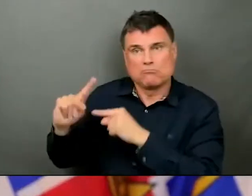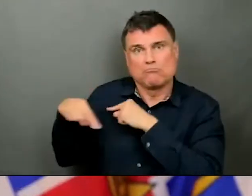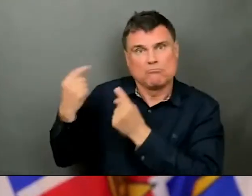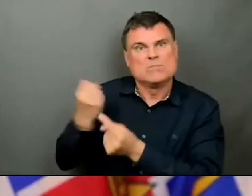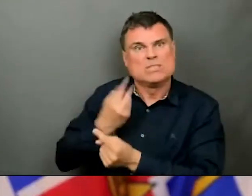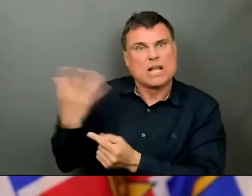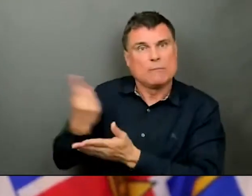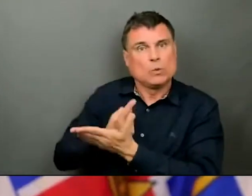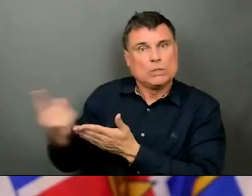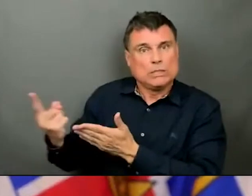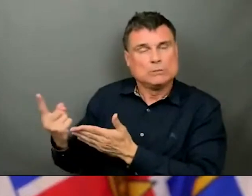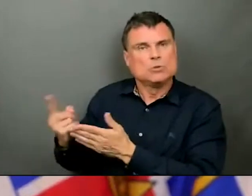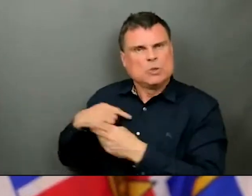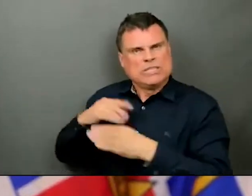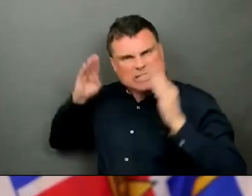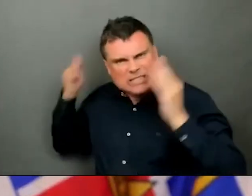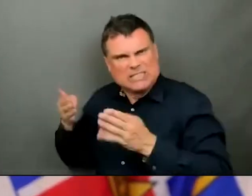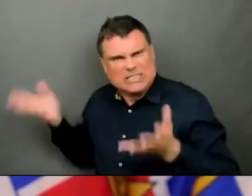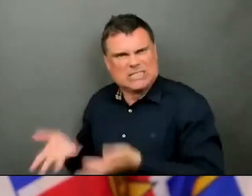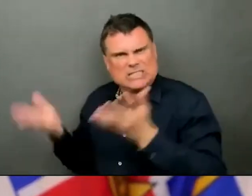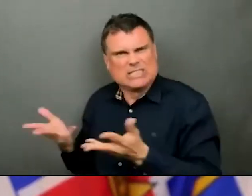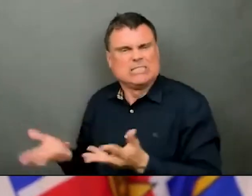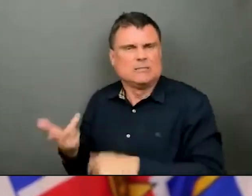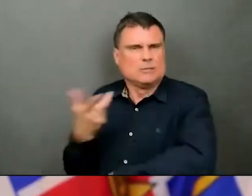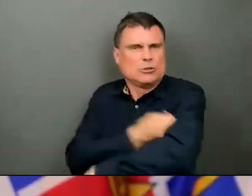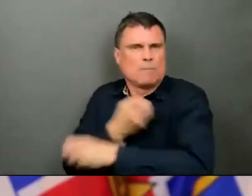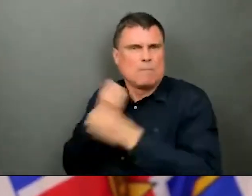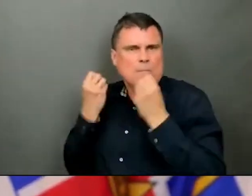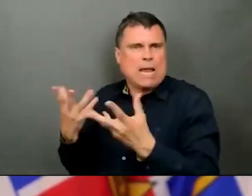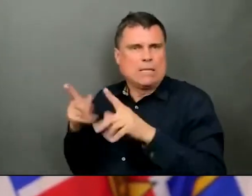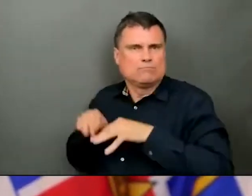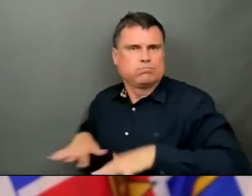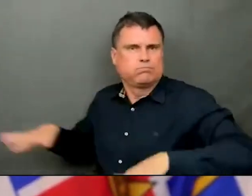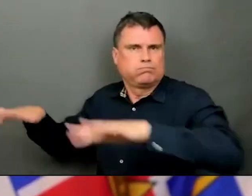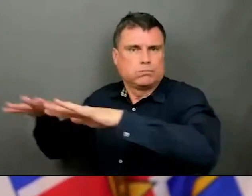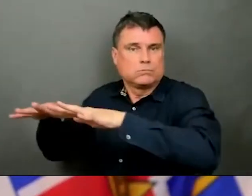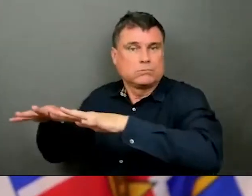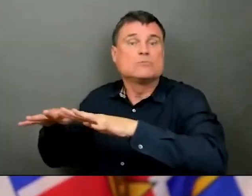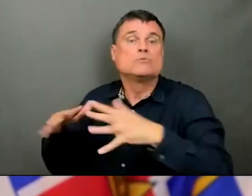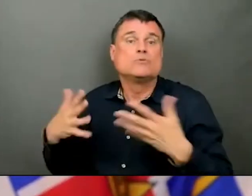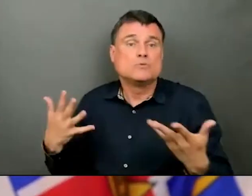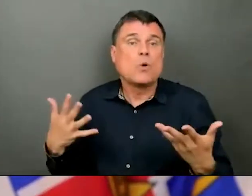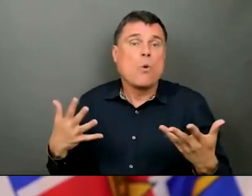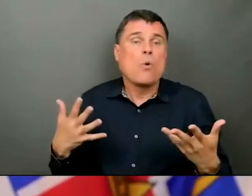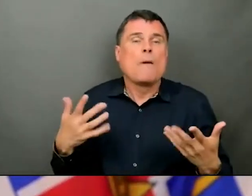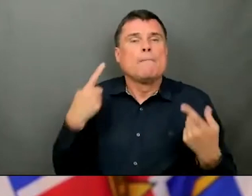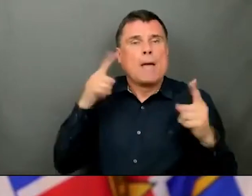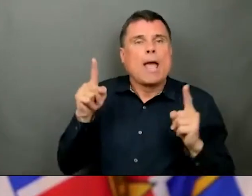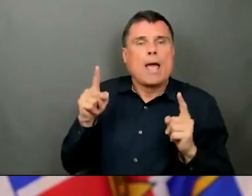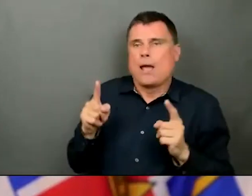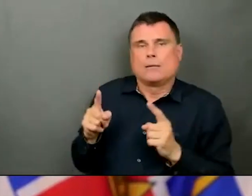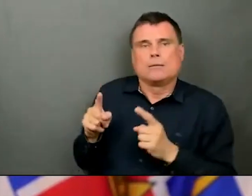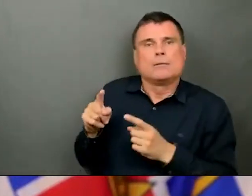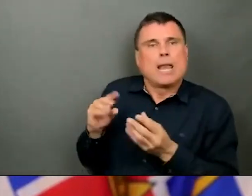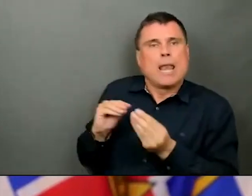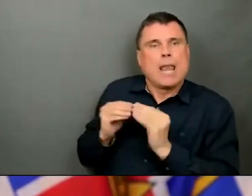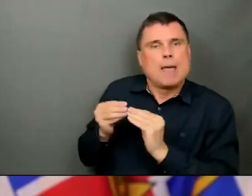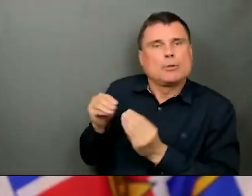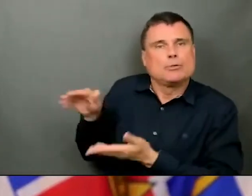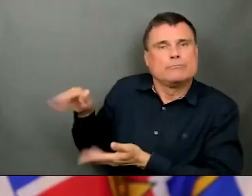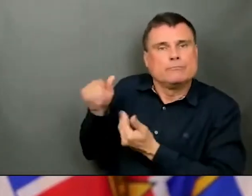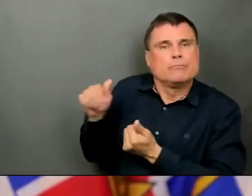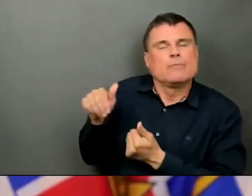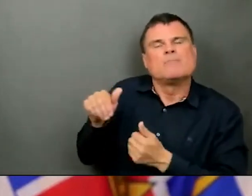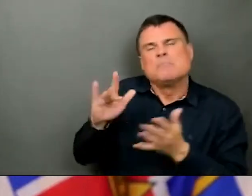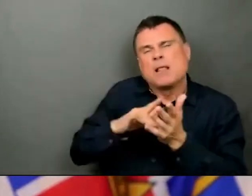attention to it, as we've had the data really only since the middle of April. So that's really exciting, and it's a way for